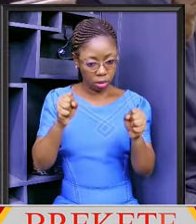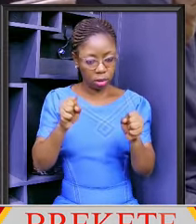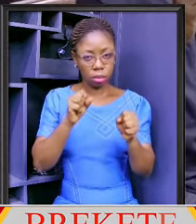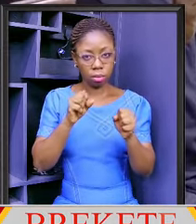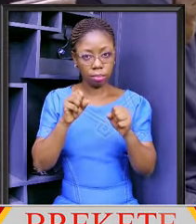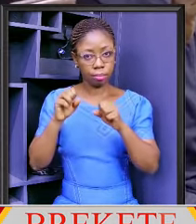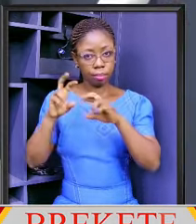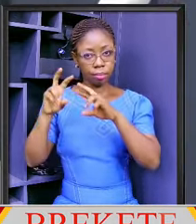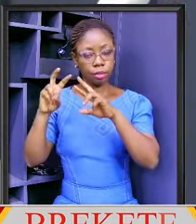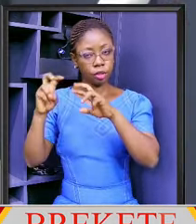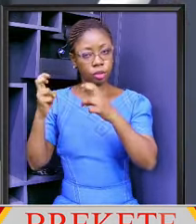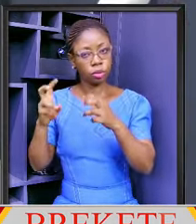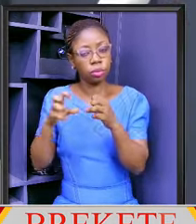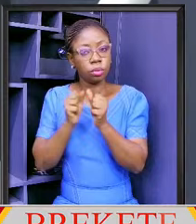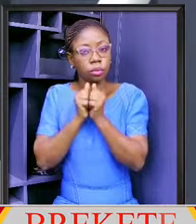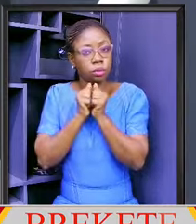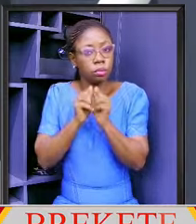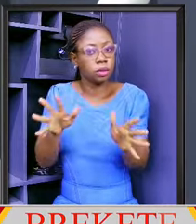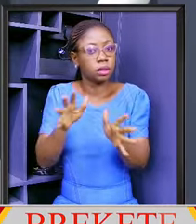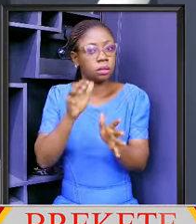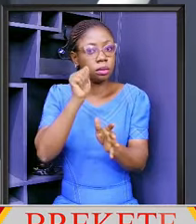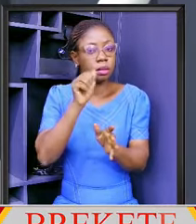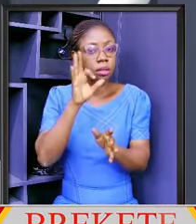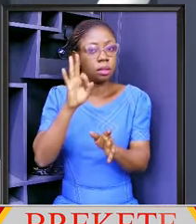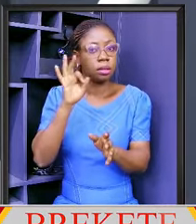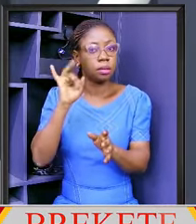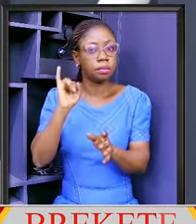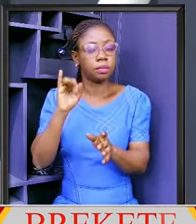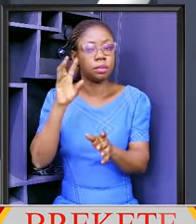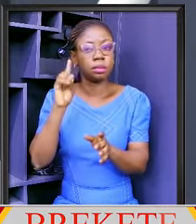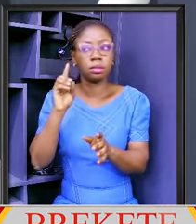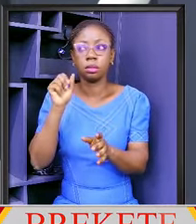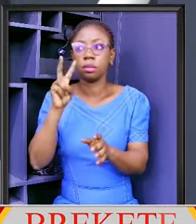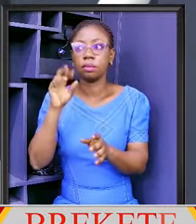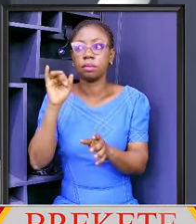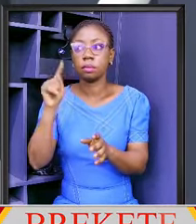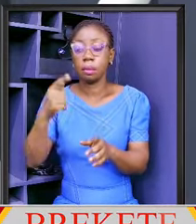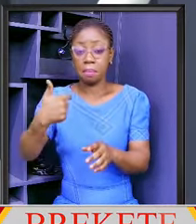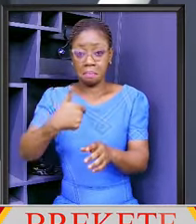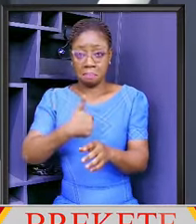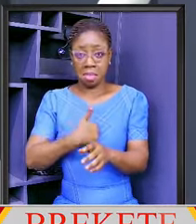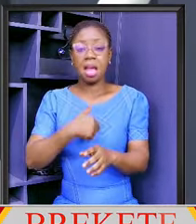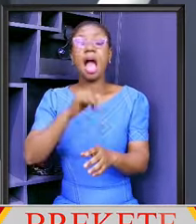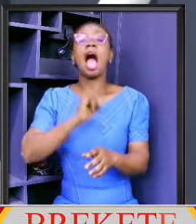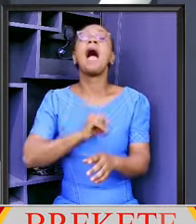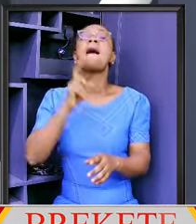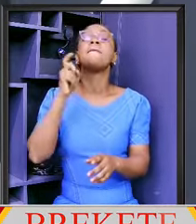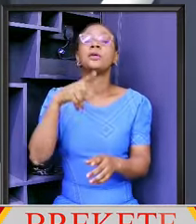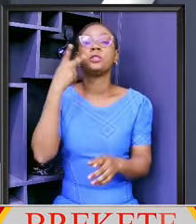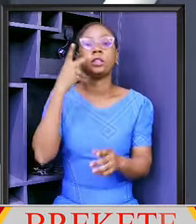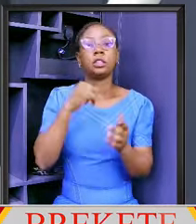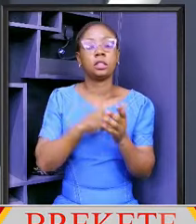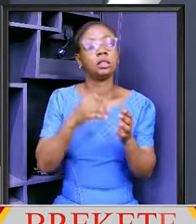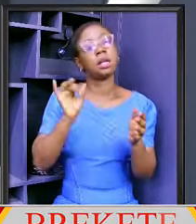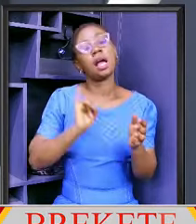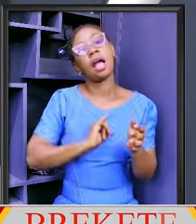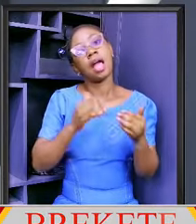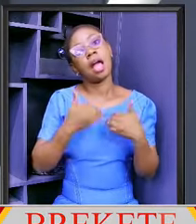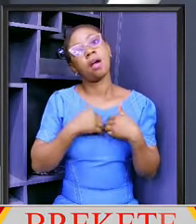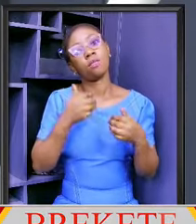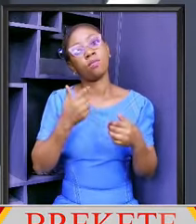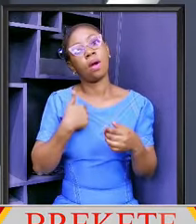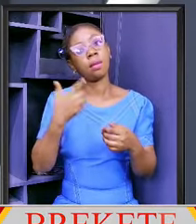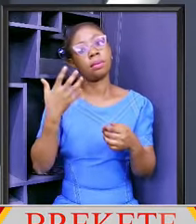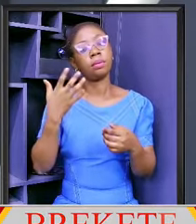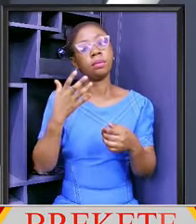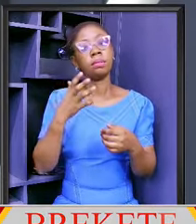me, I must see the affidavit. He get one baba where I attend to this morning. He say he don't do